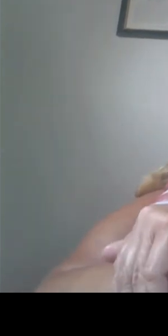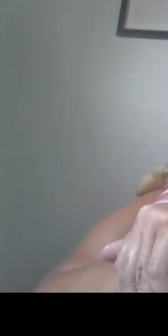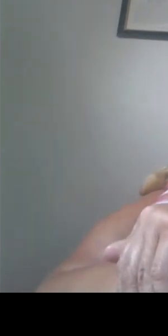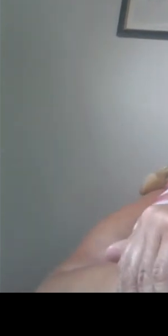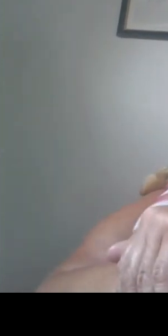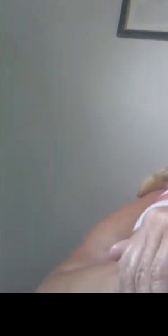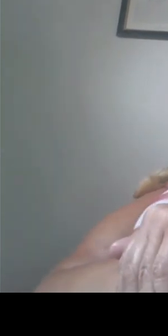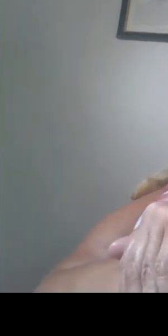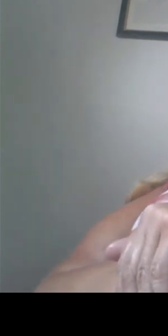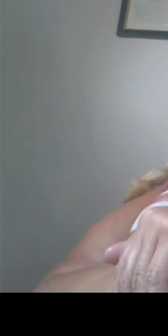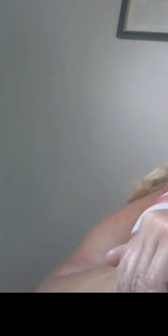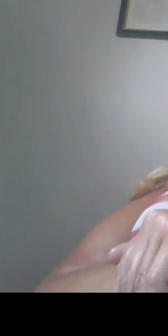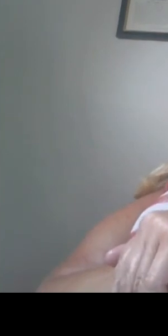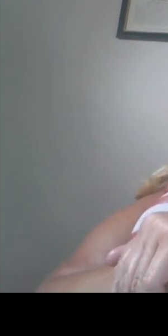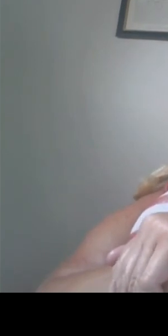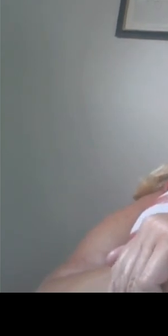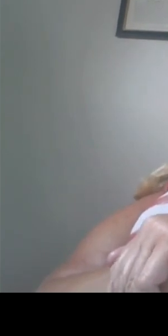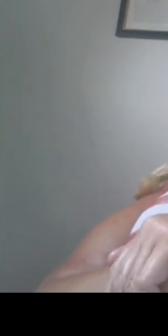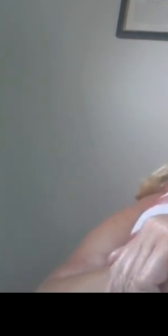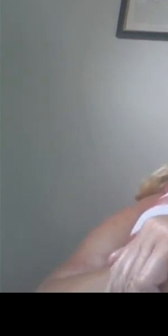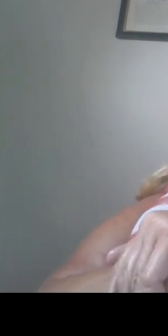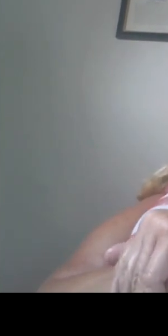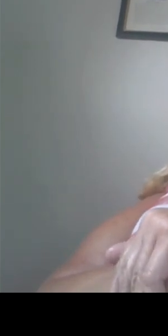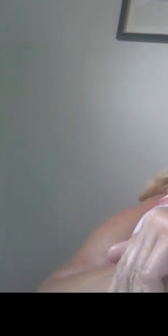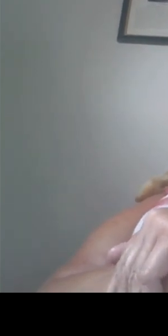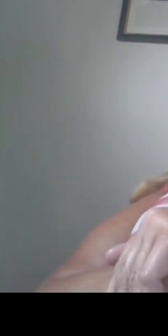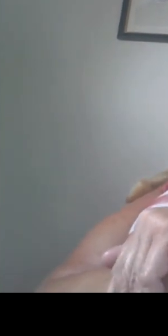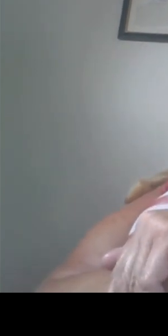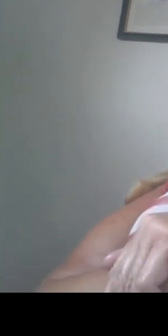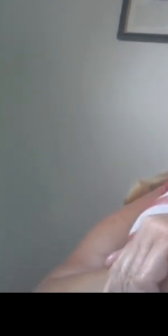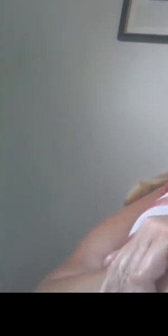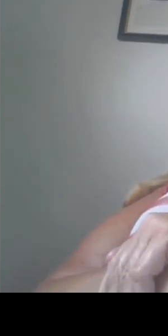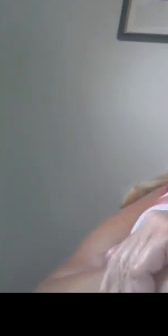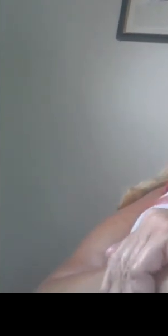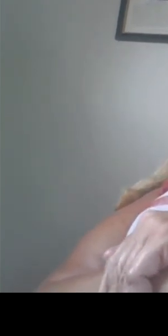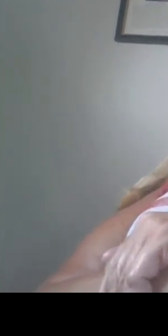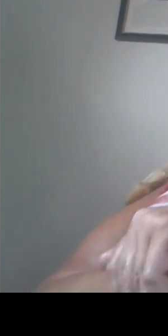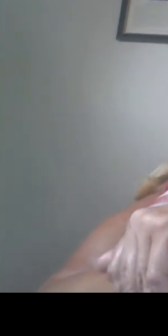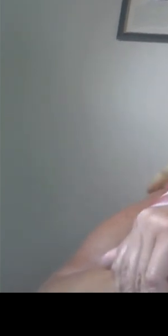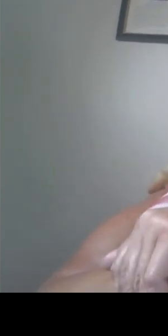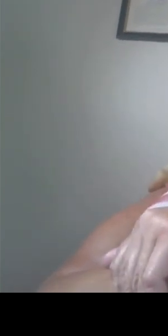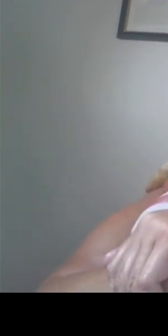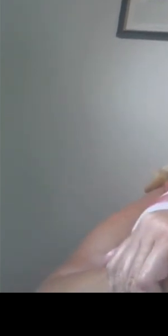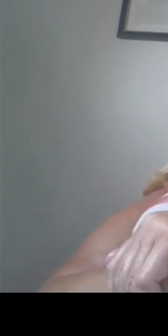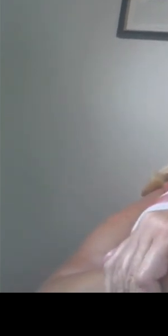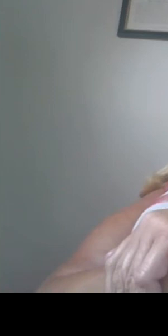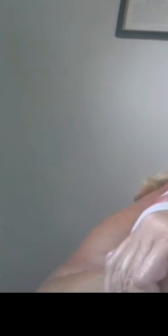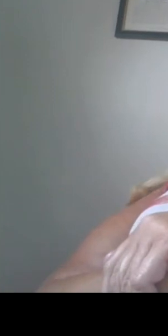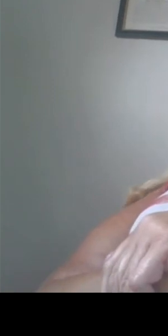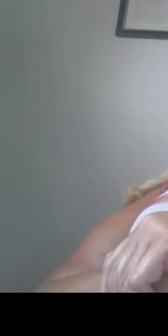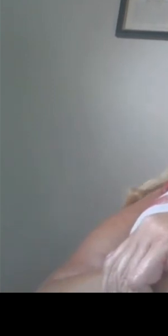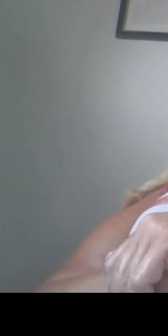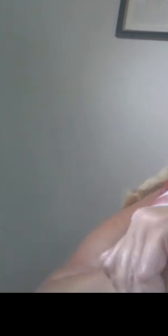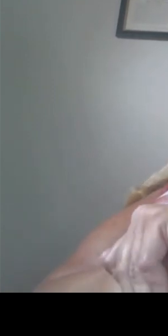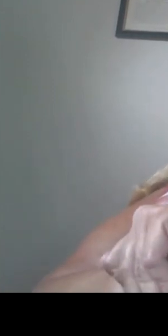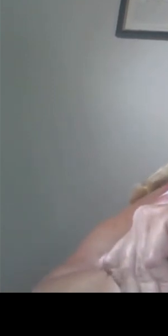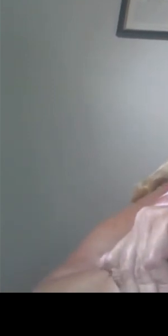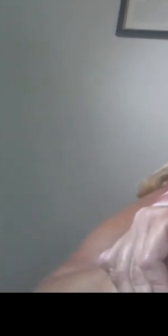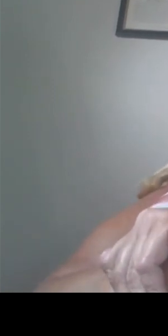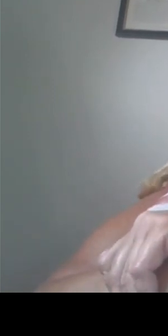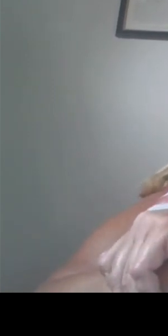minority voting as a person's ethnicity, but the disability vote goes across